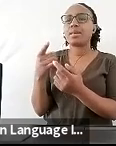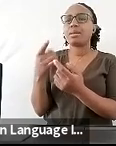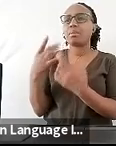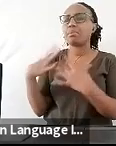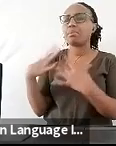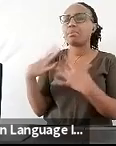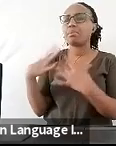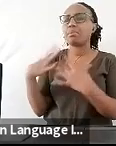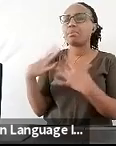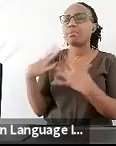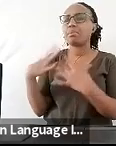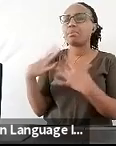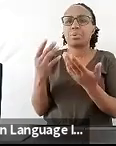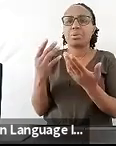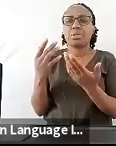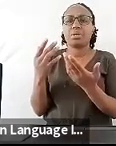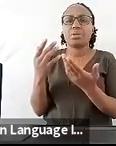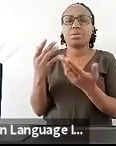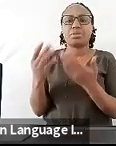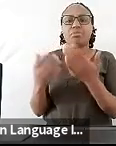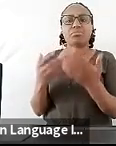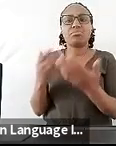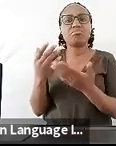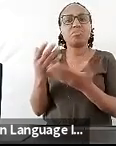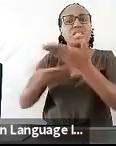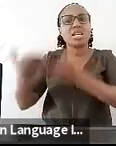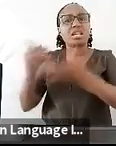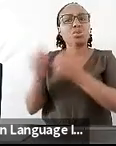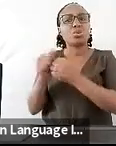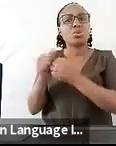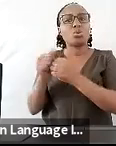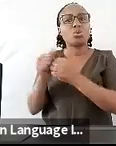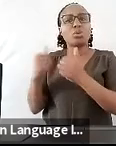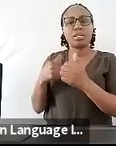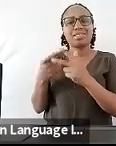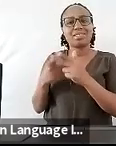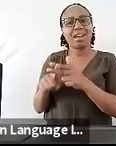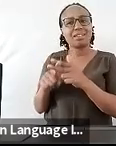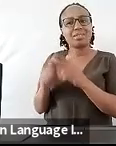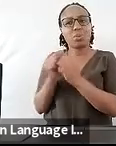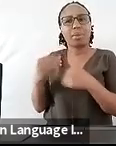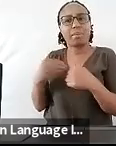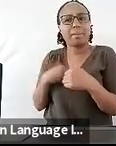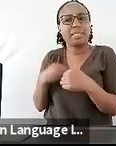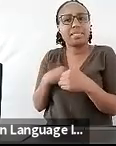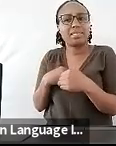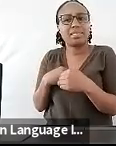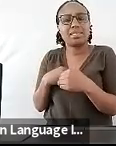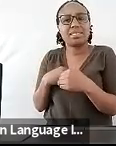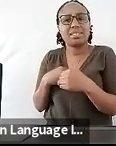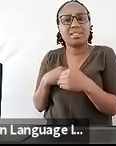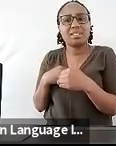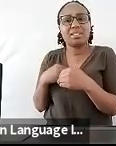their interaction with me starting off from a place of pity. And there must be some reason why you are, you know, people, you are on the